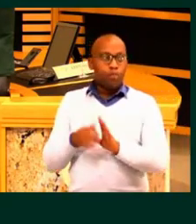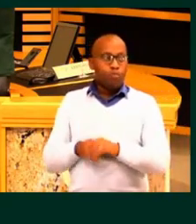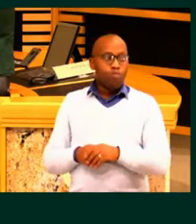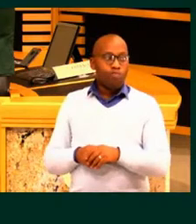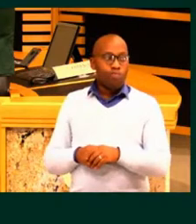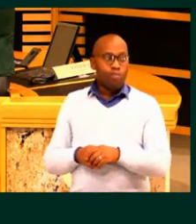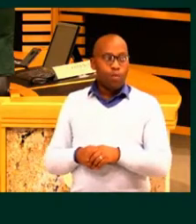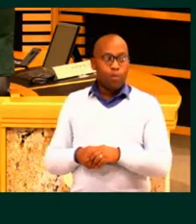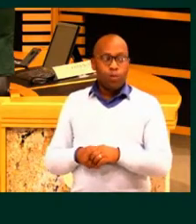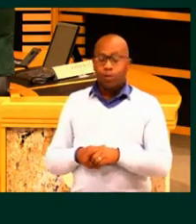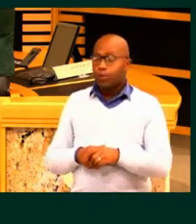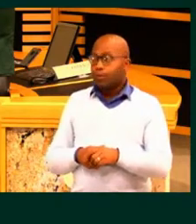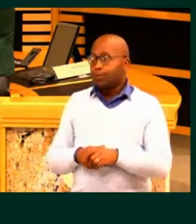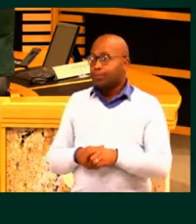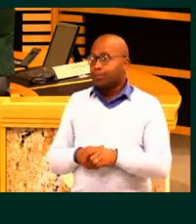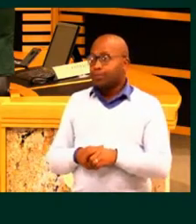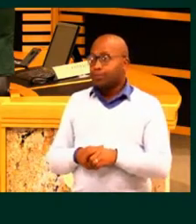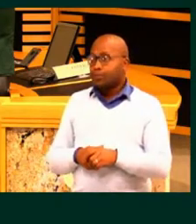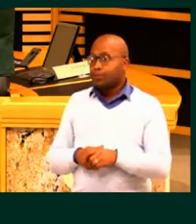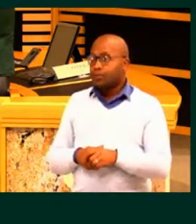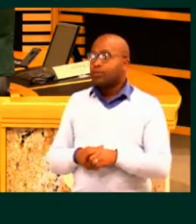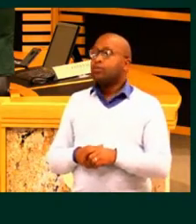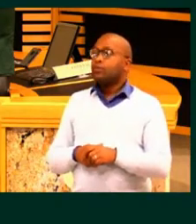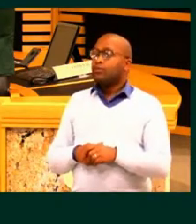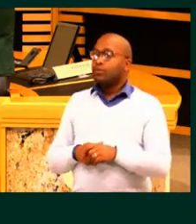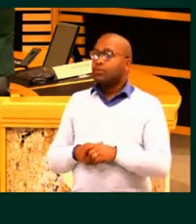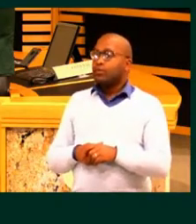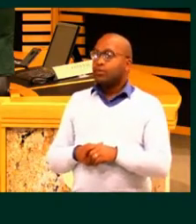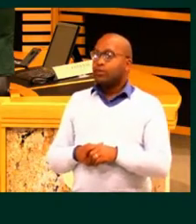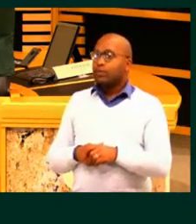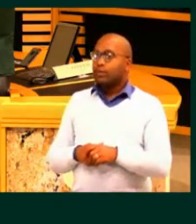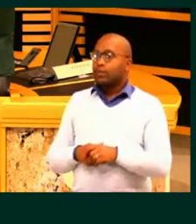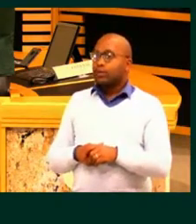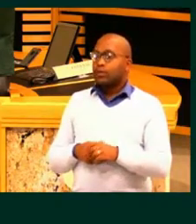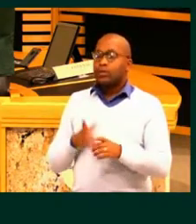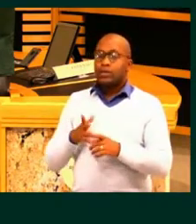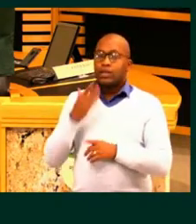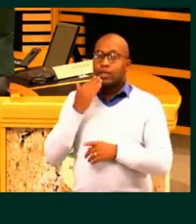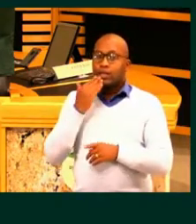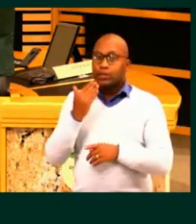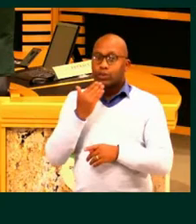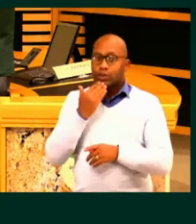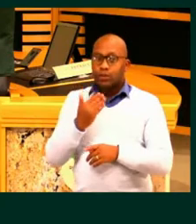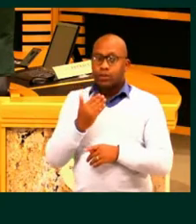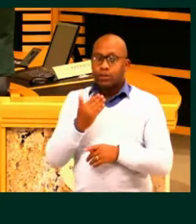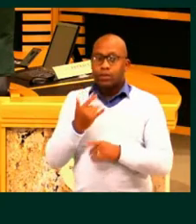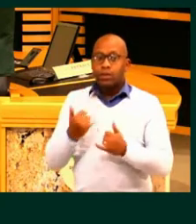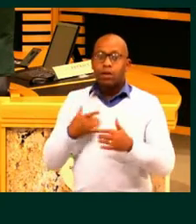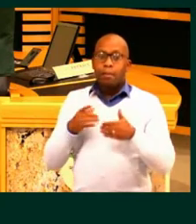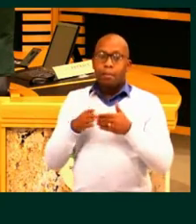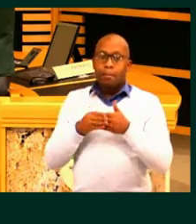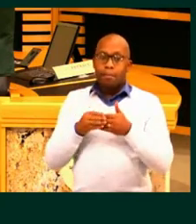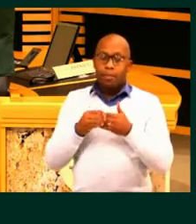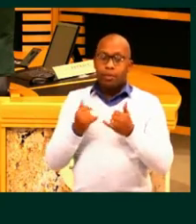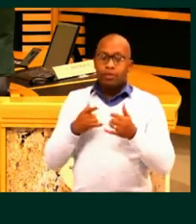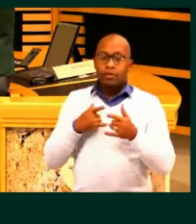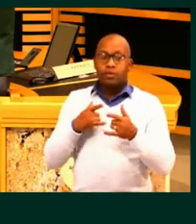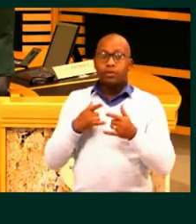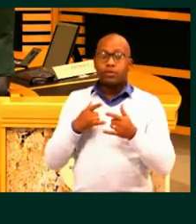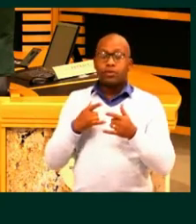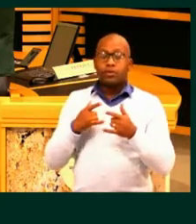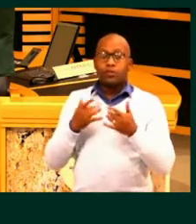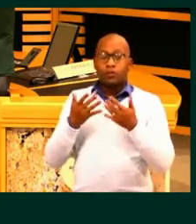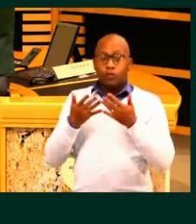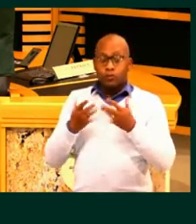Gia honorable gu's rap is satisfied uh thank you very much uh honorable members we have come to the end of the